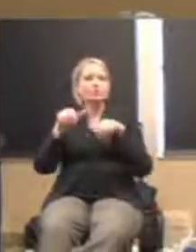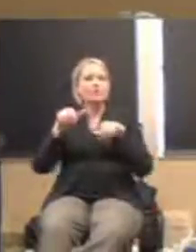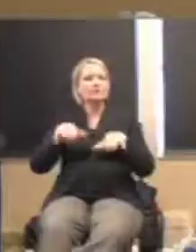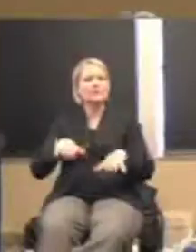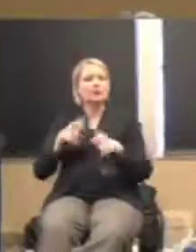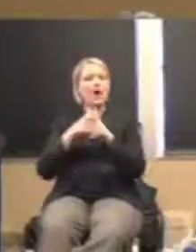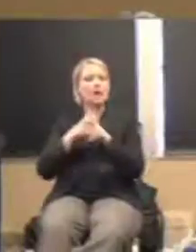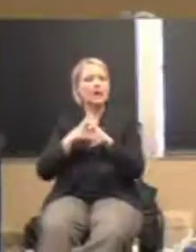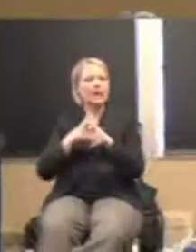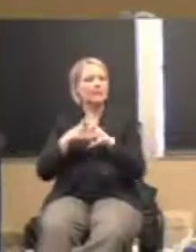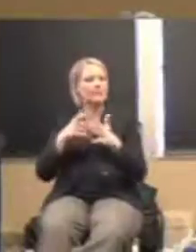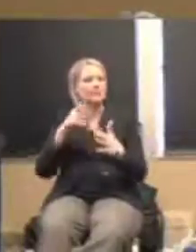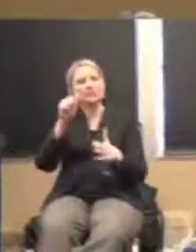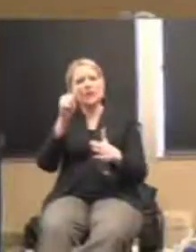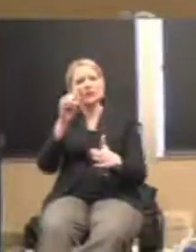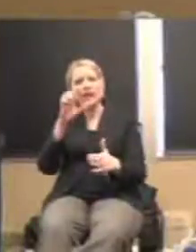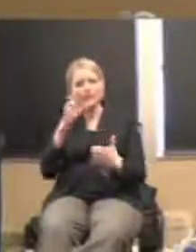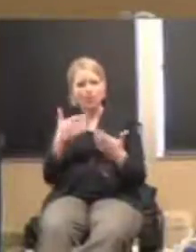seconds.